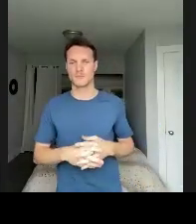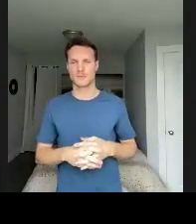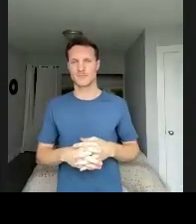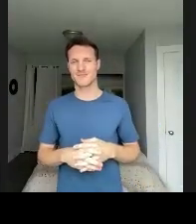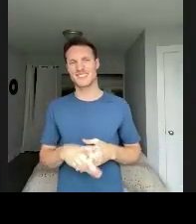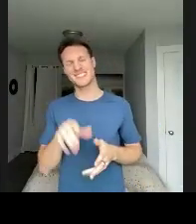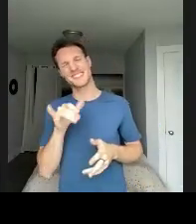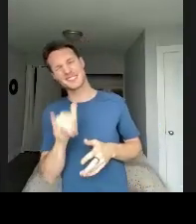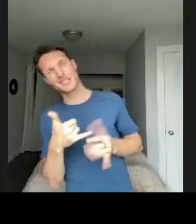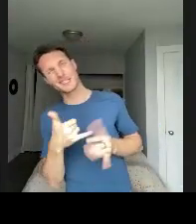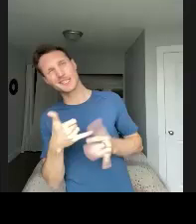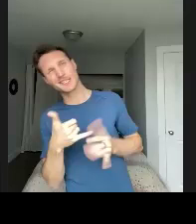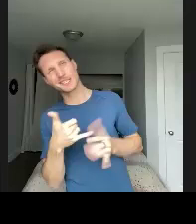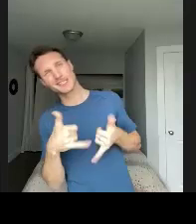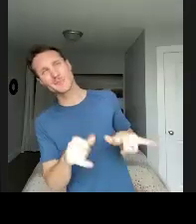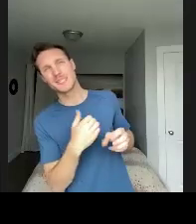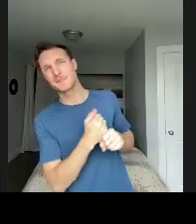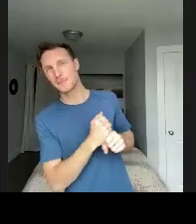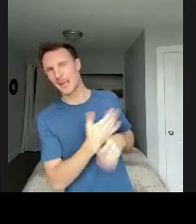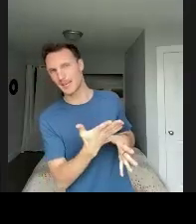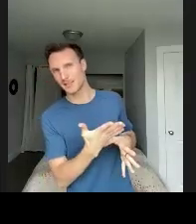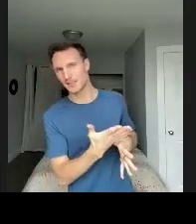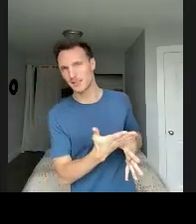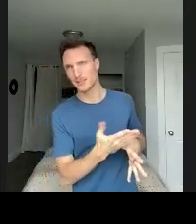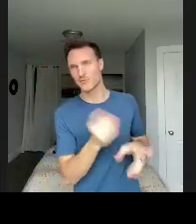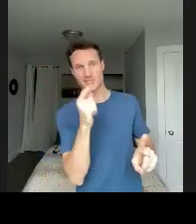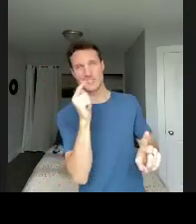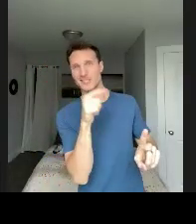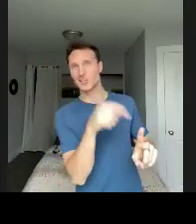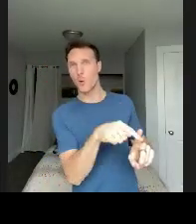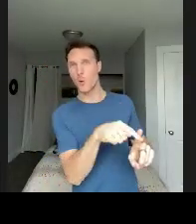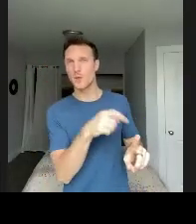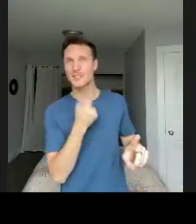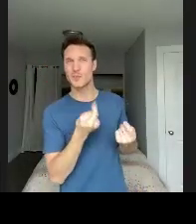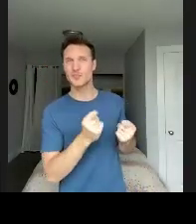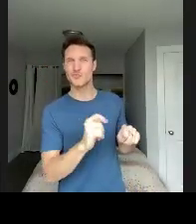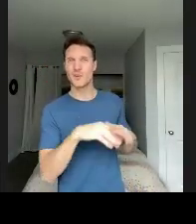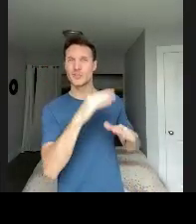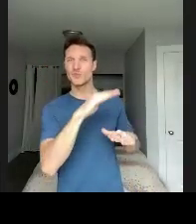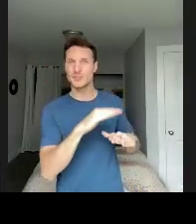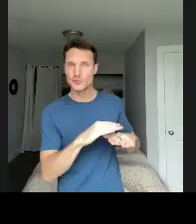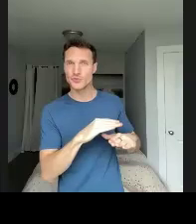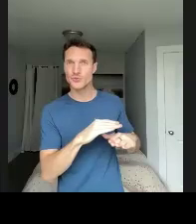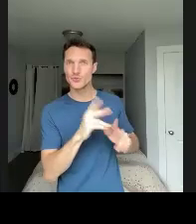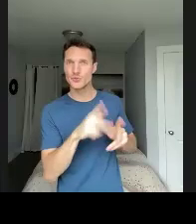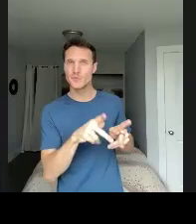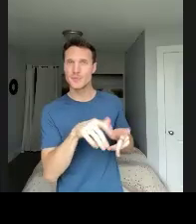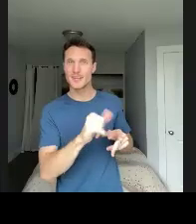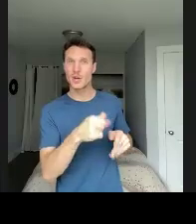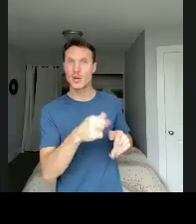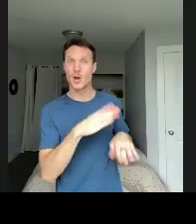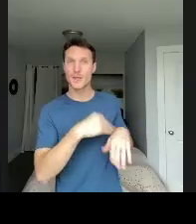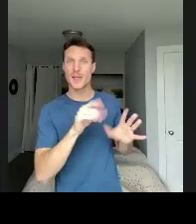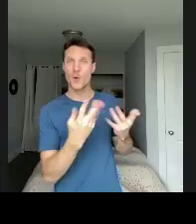that's still being developed. I mean, the initial goal is that, we're trying to reduce folks that are on that wait list, or help